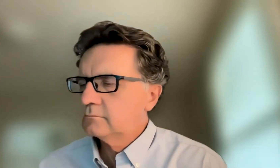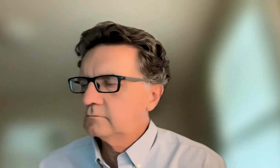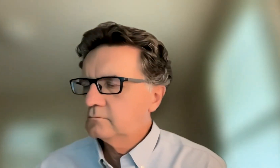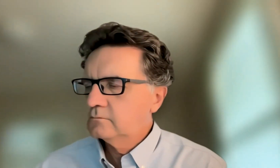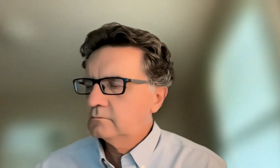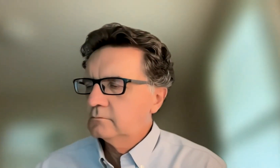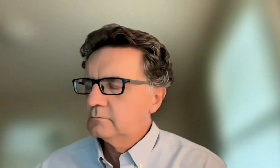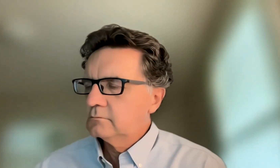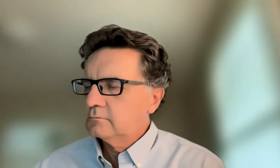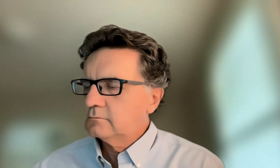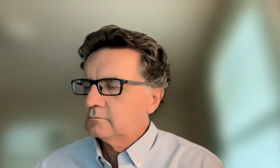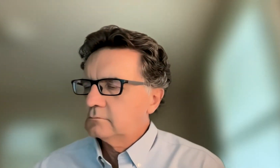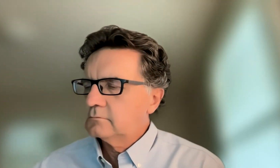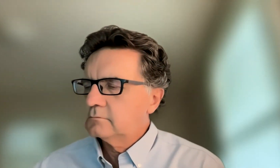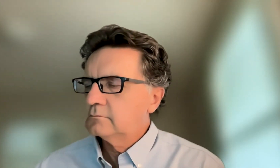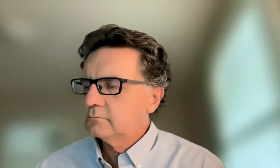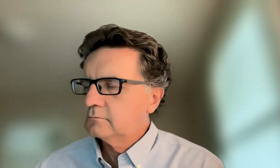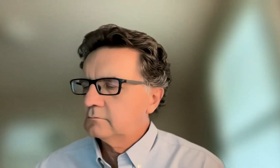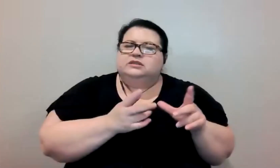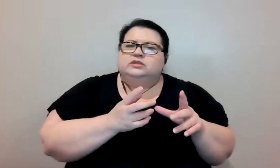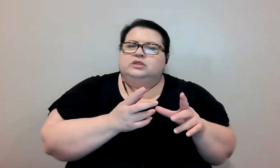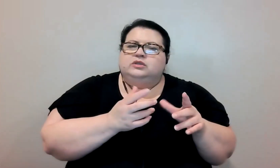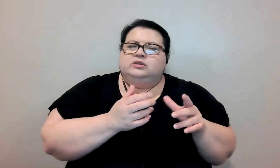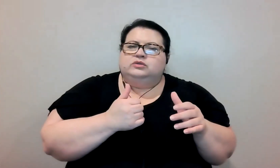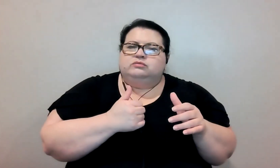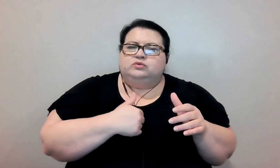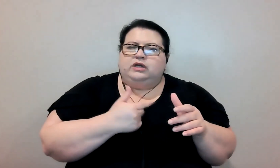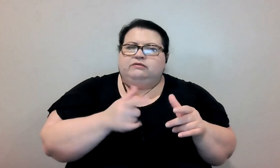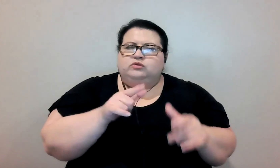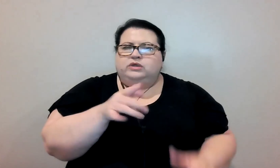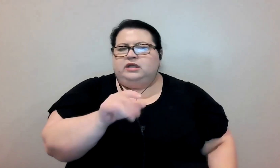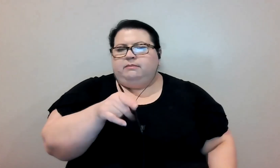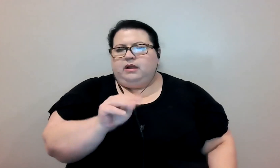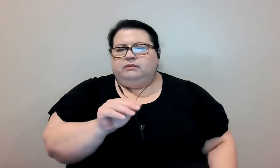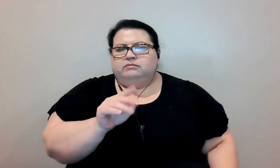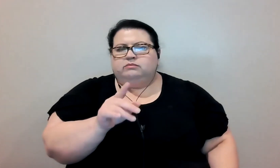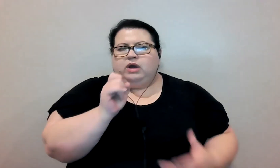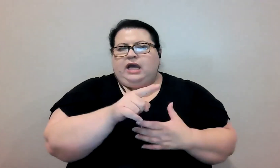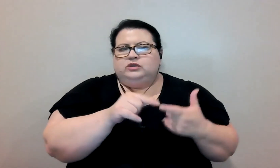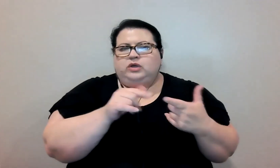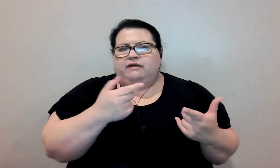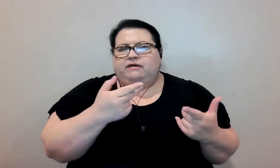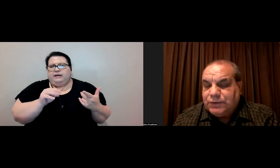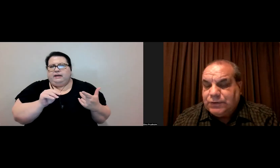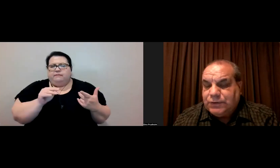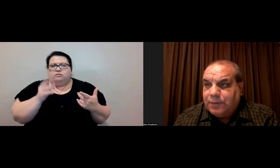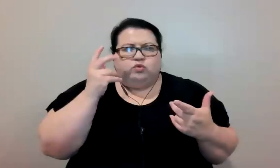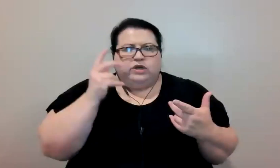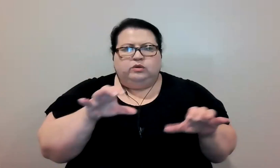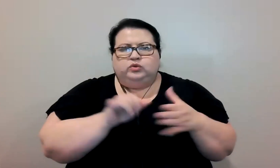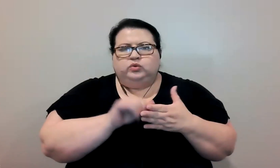to be able to work together a plan for their local area. So 29 Palms, we asked them to have a ham radio and do